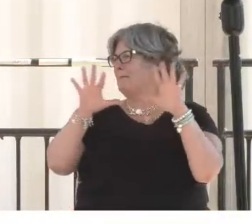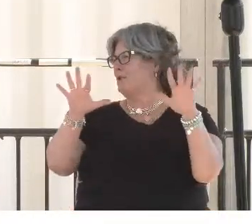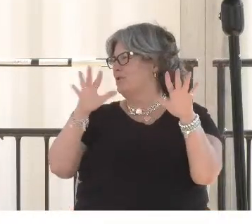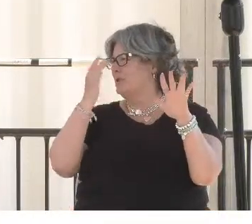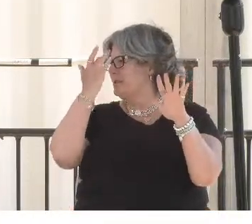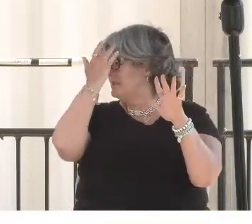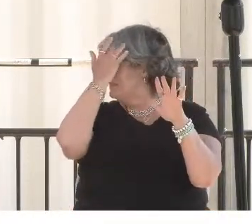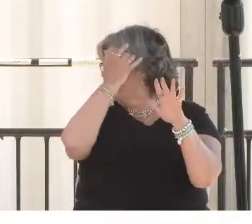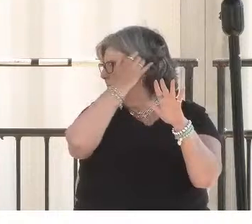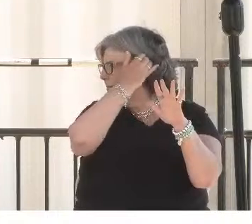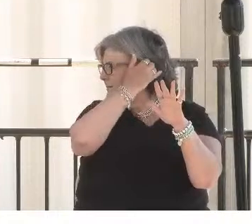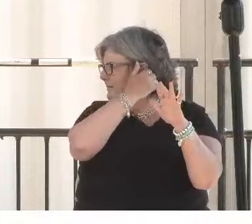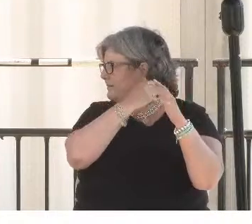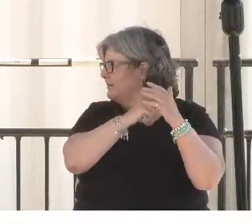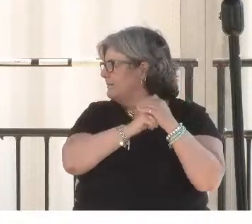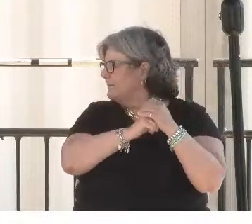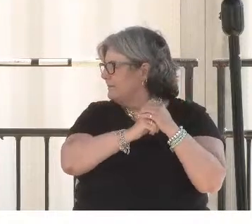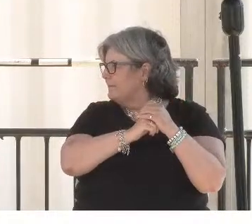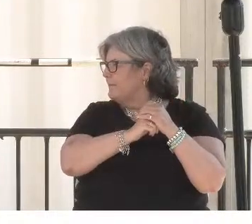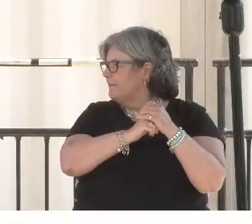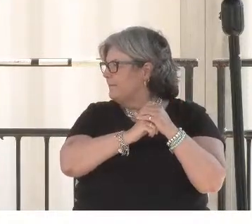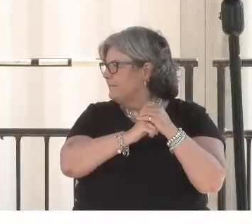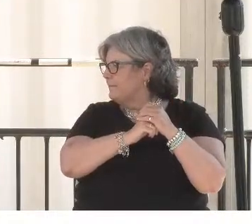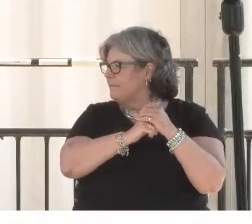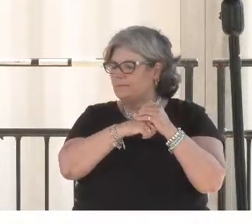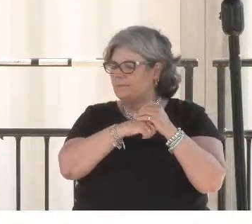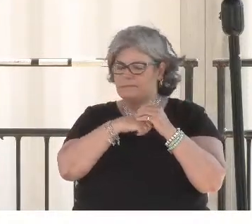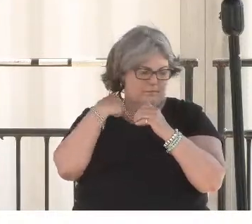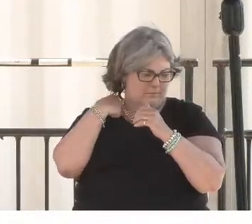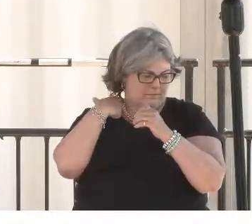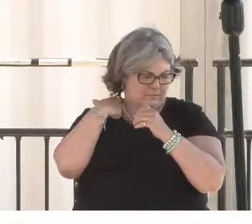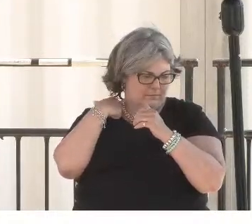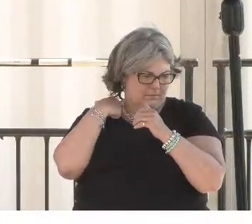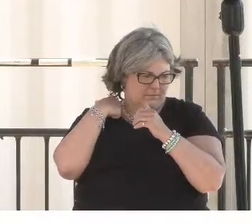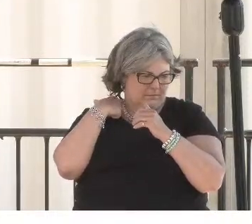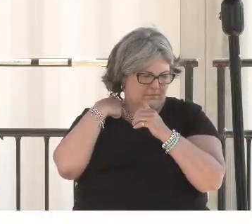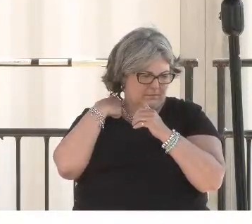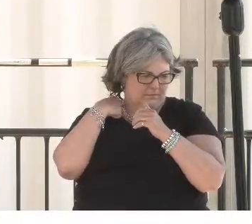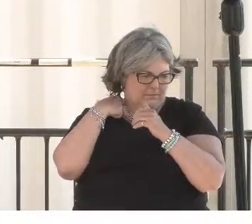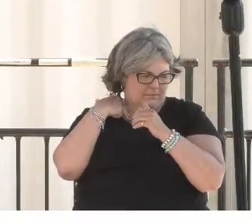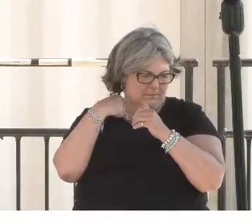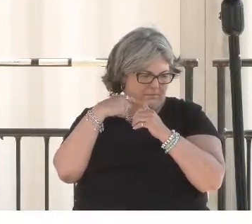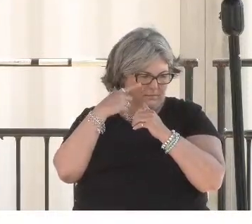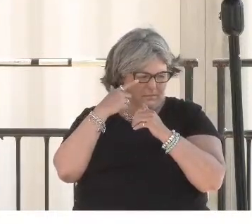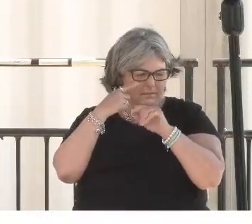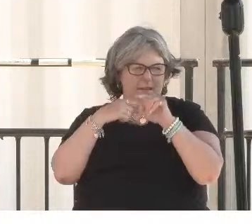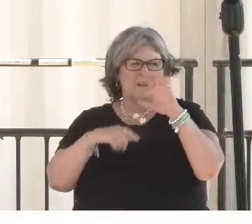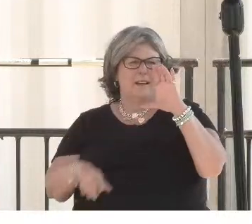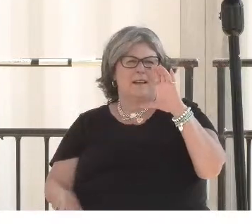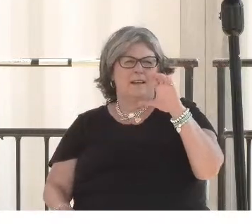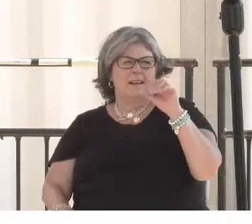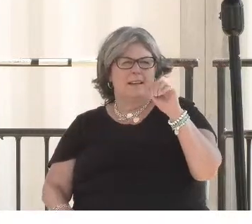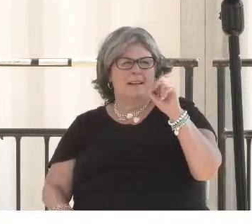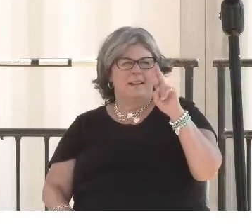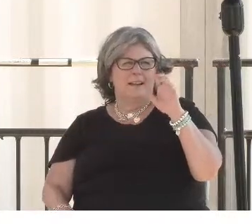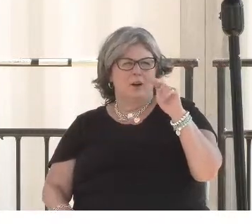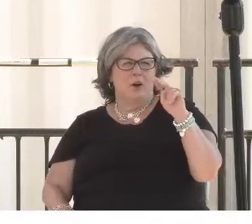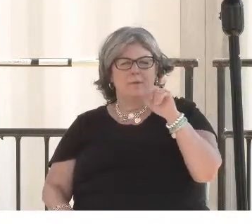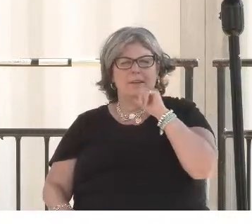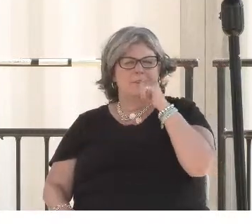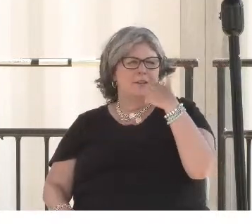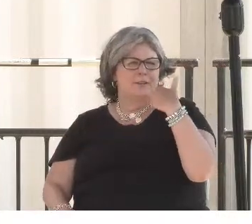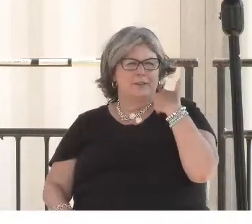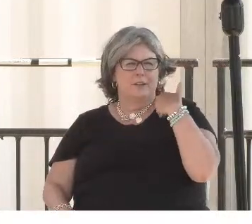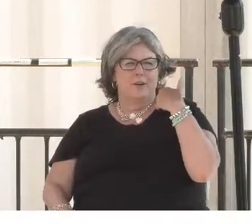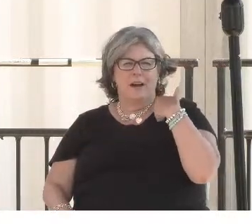to measure. And specifically in the case of carbon accounting, the problem is if you don't have